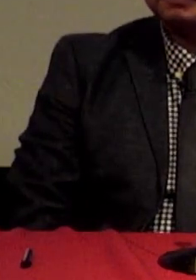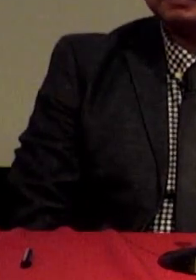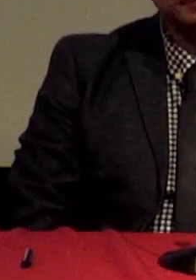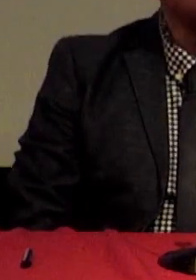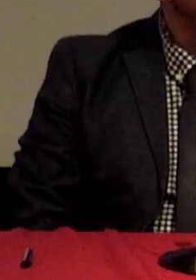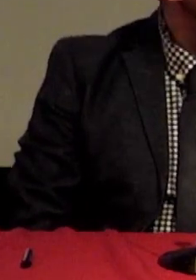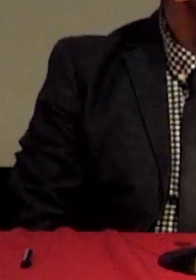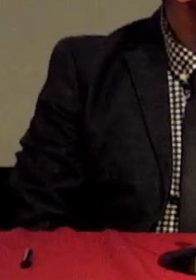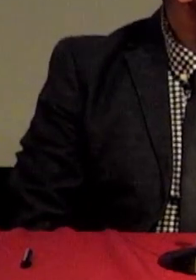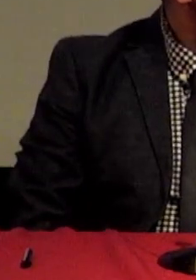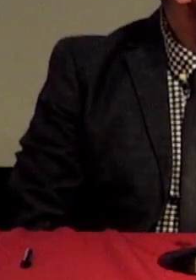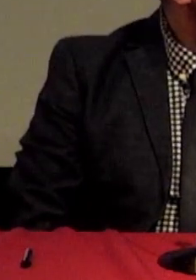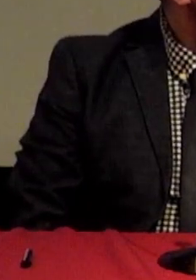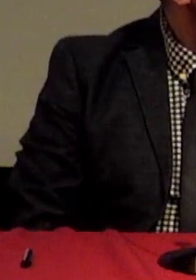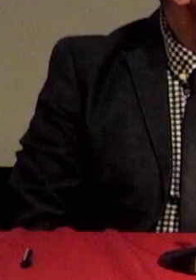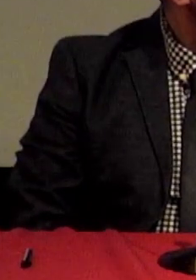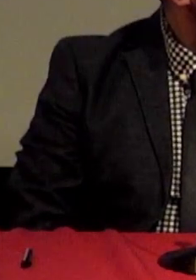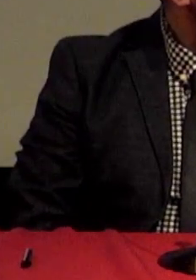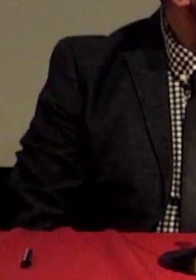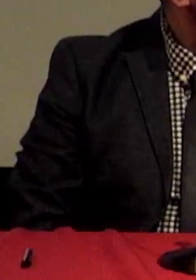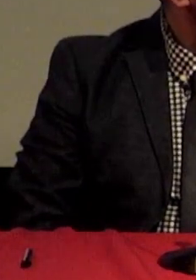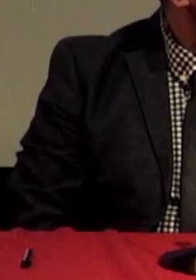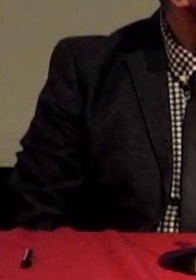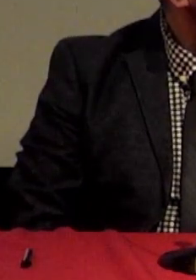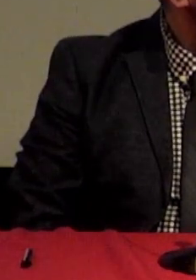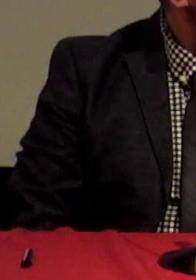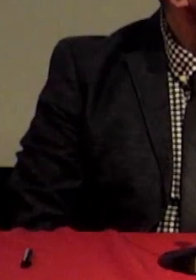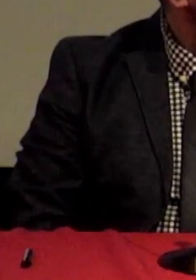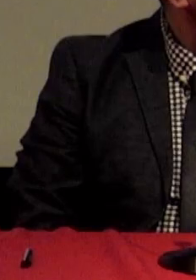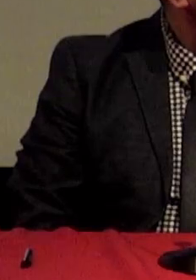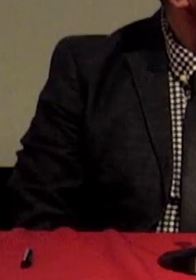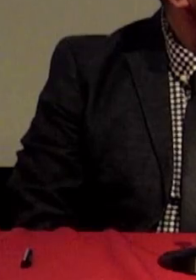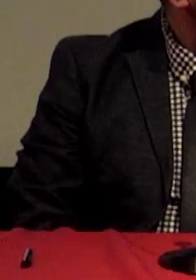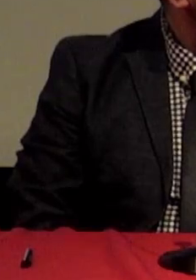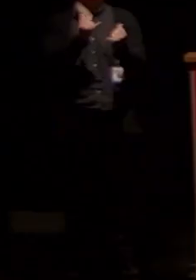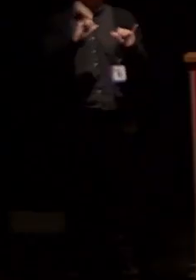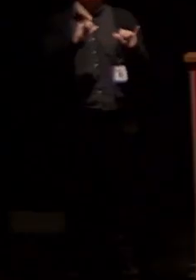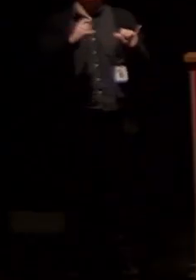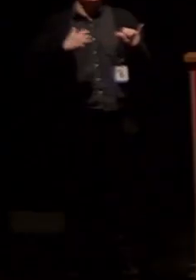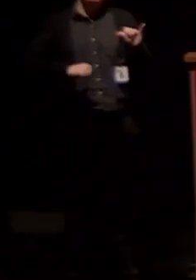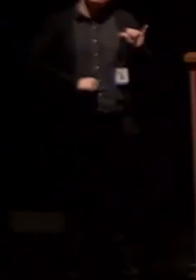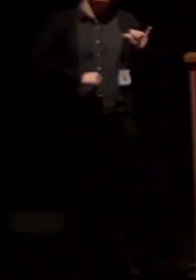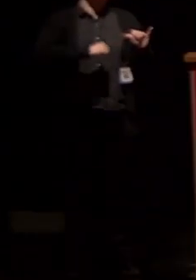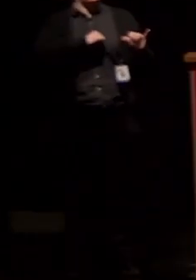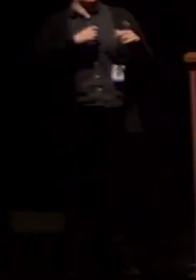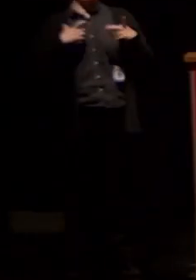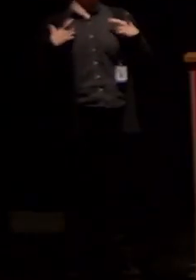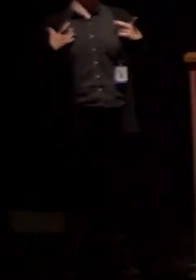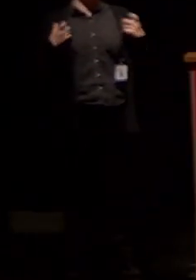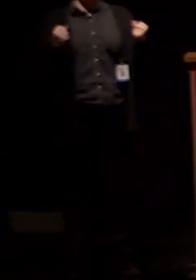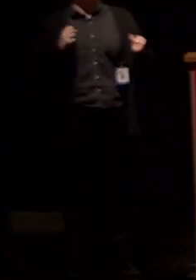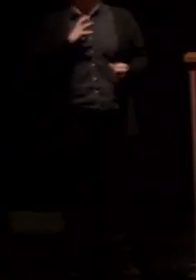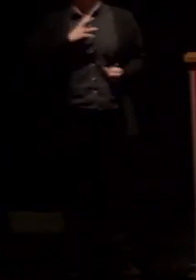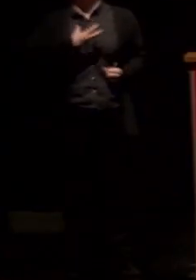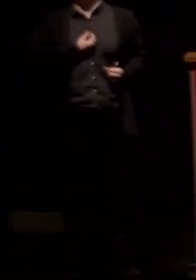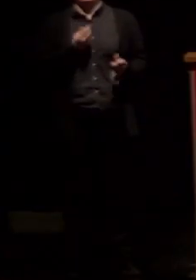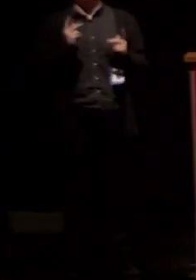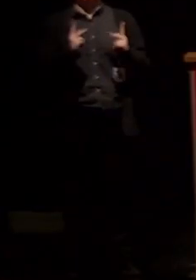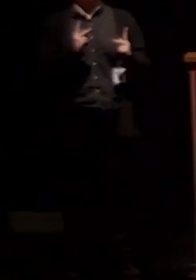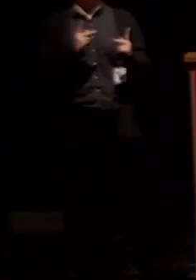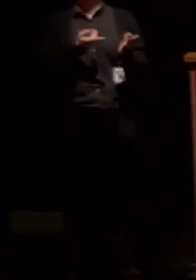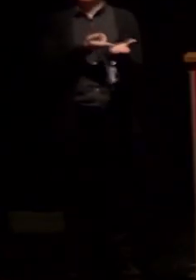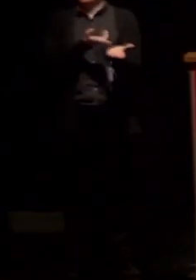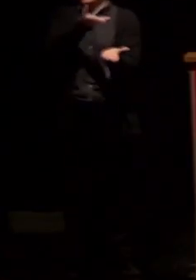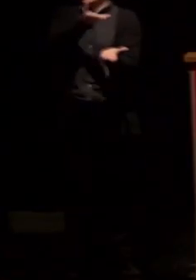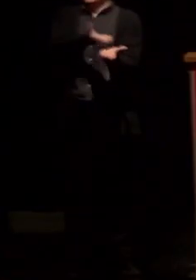are still proud, confident trans people in America today is a testament to exactly that.